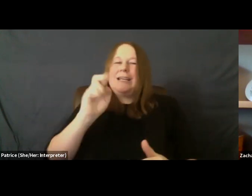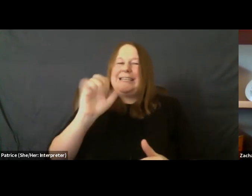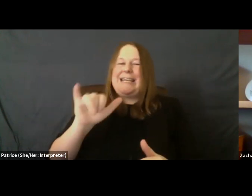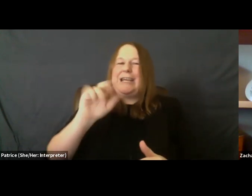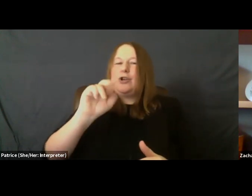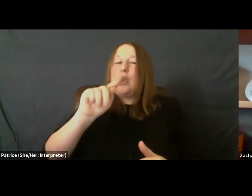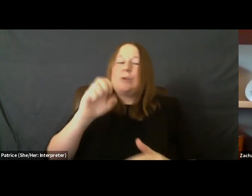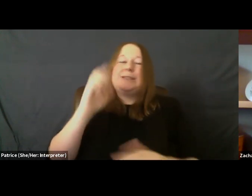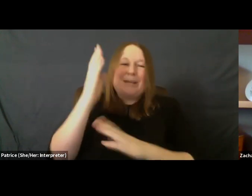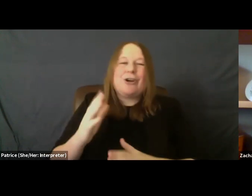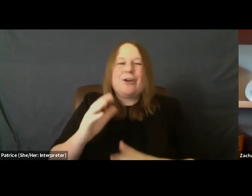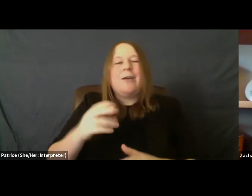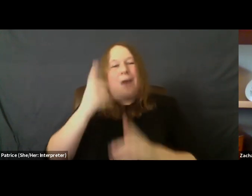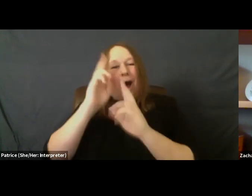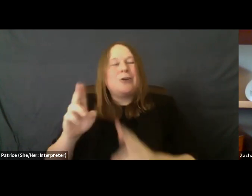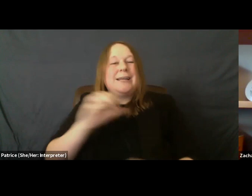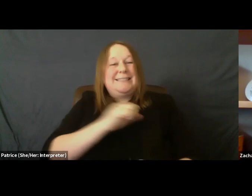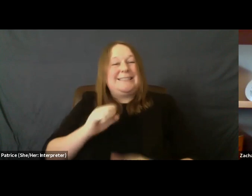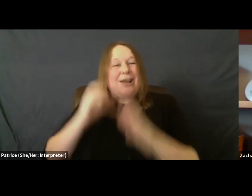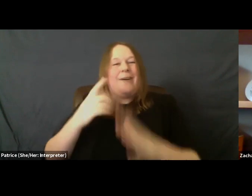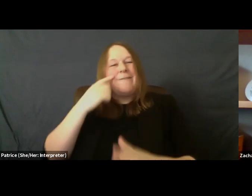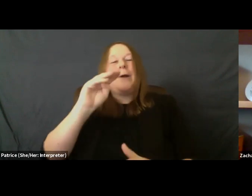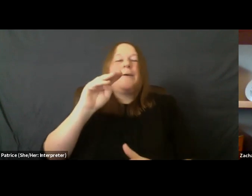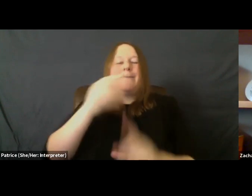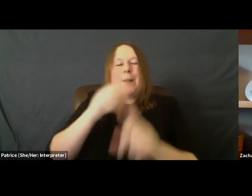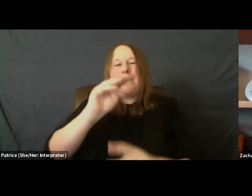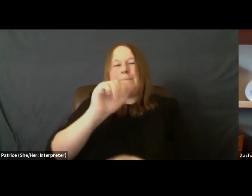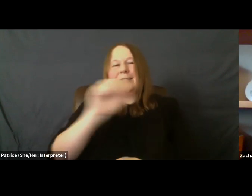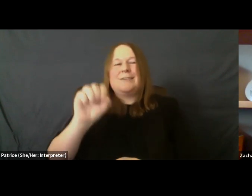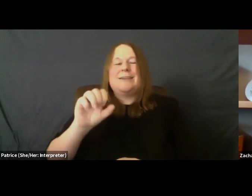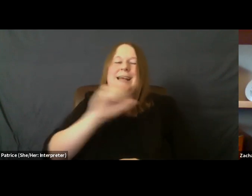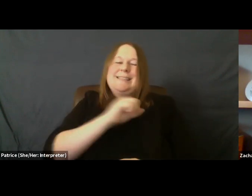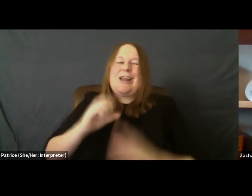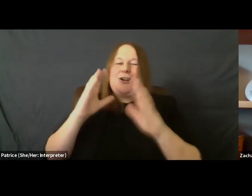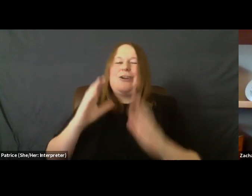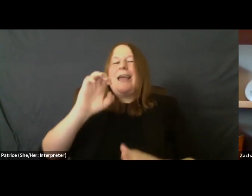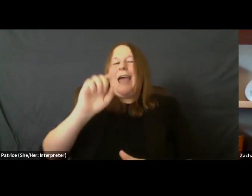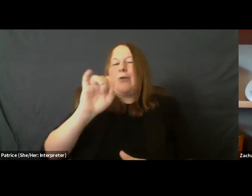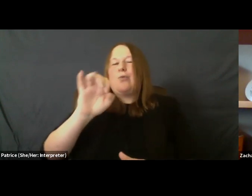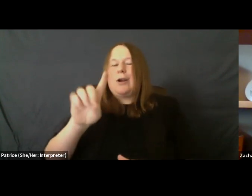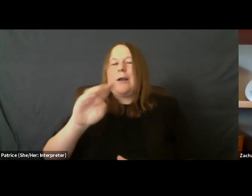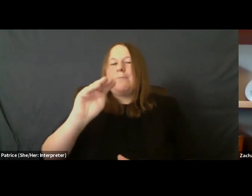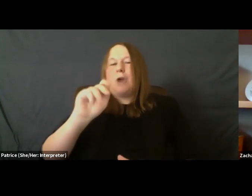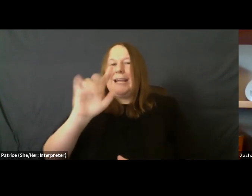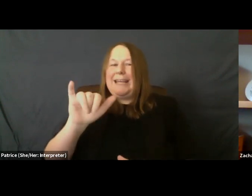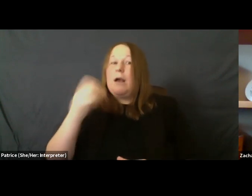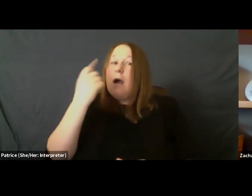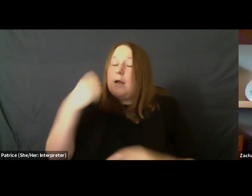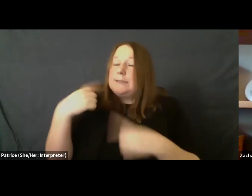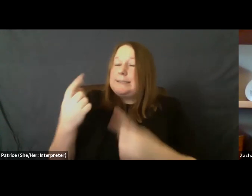speaker, the Honorable Senator from Massachusetts, Senator Edward Markey. Since